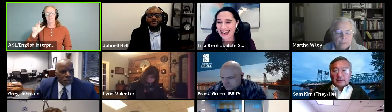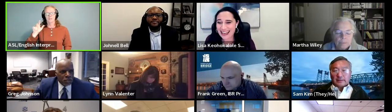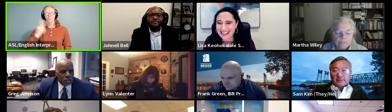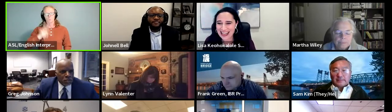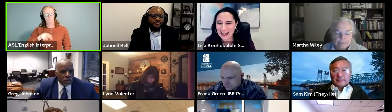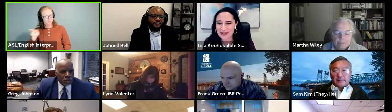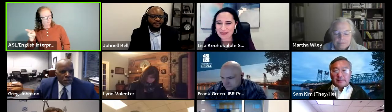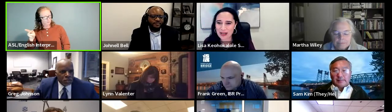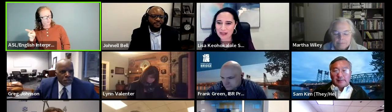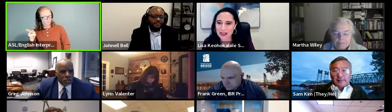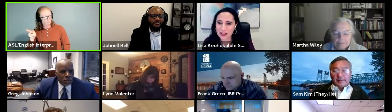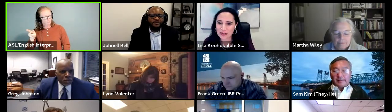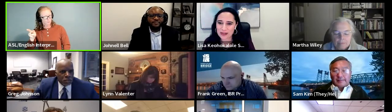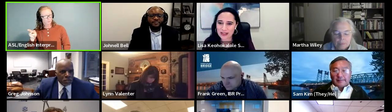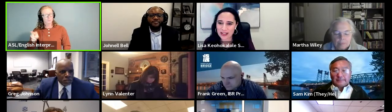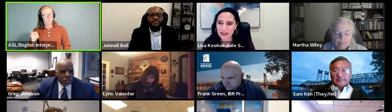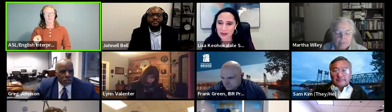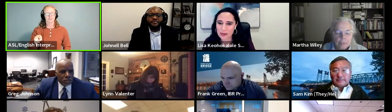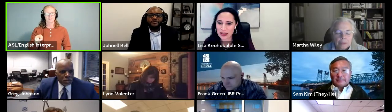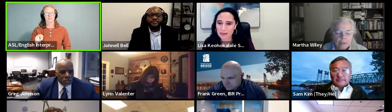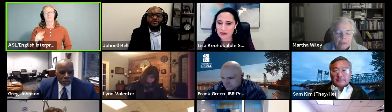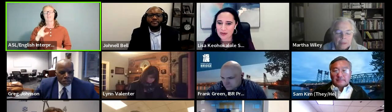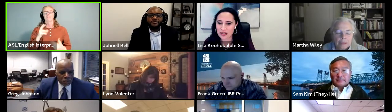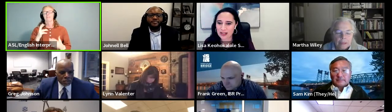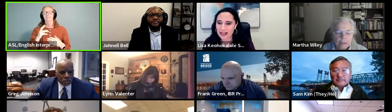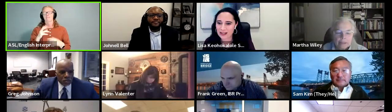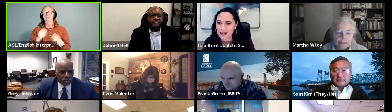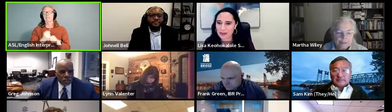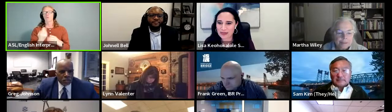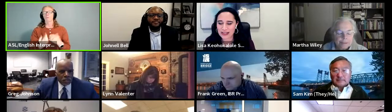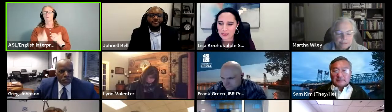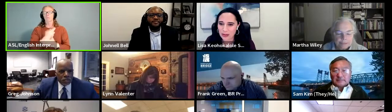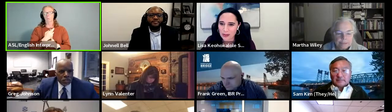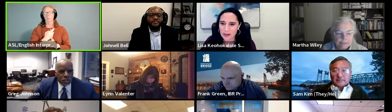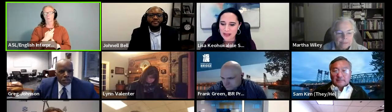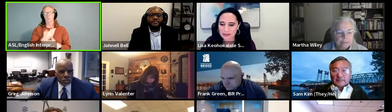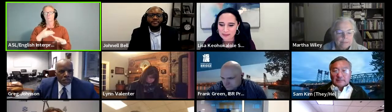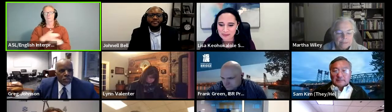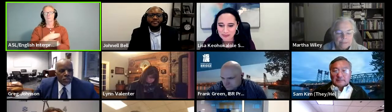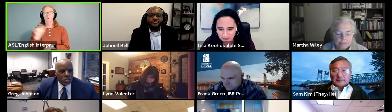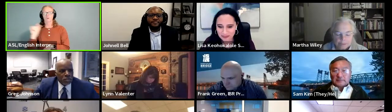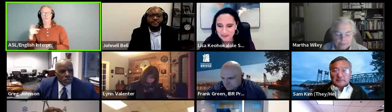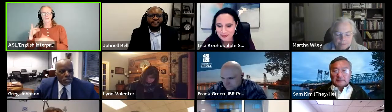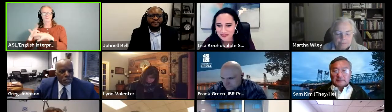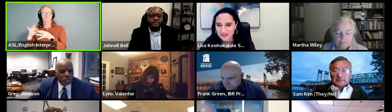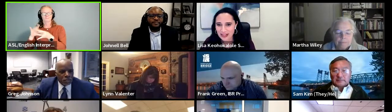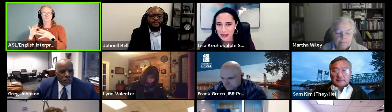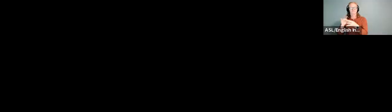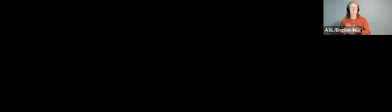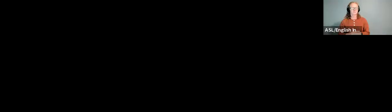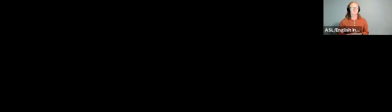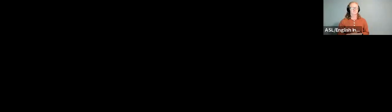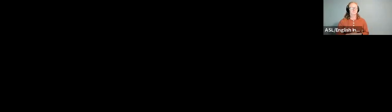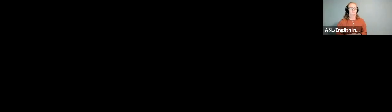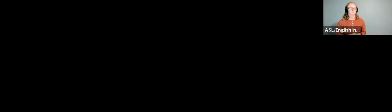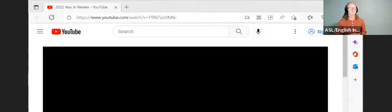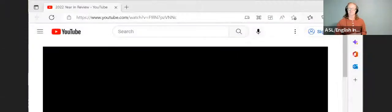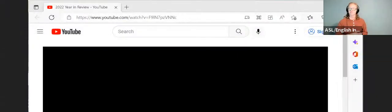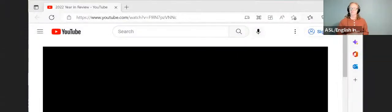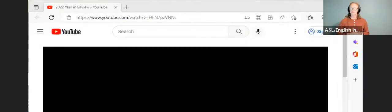2022, and we have a year in review video that we'll play before Greg provides the program update. All